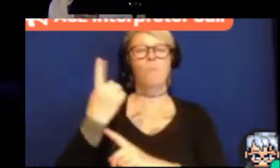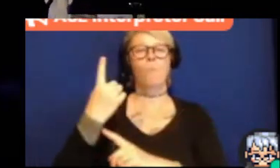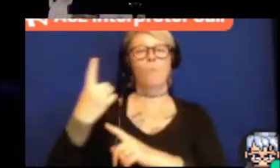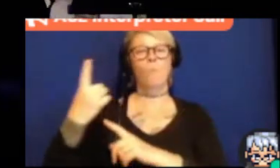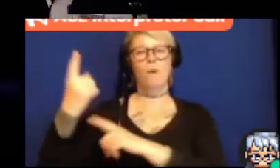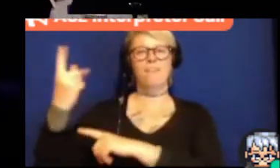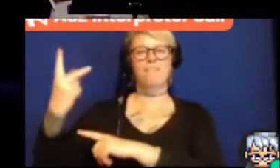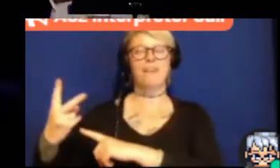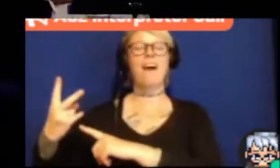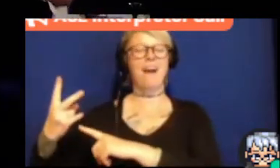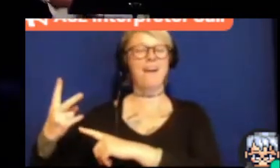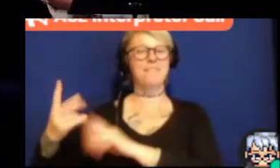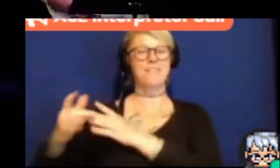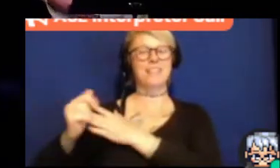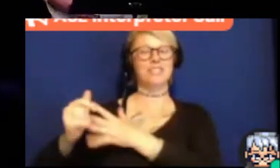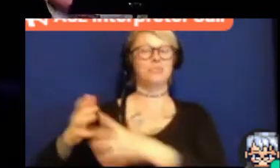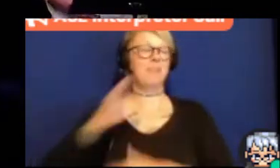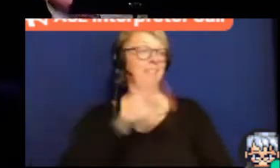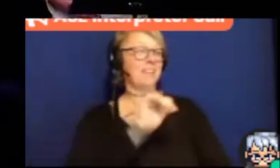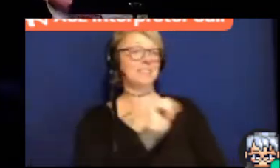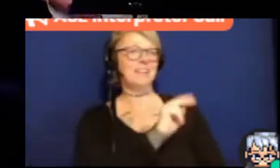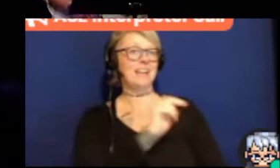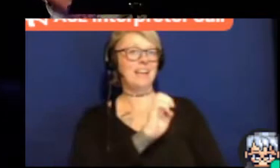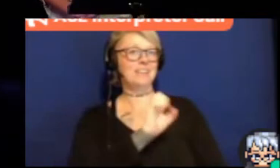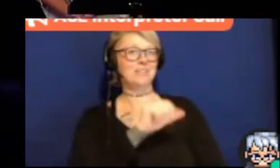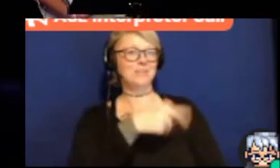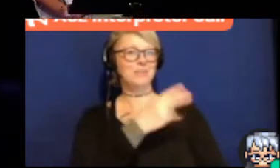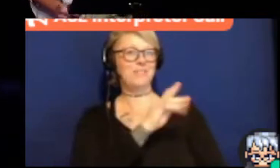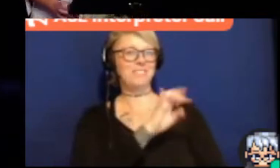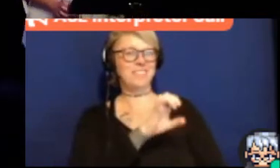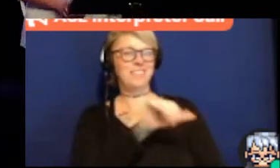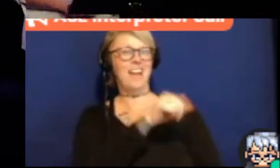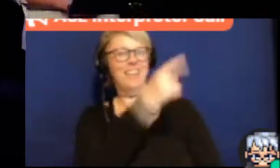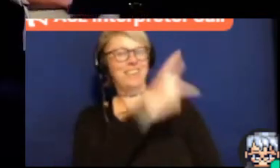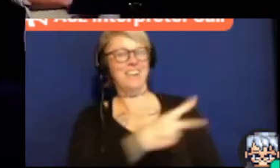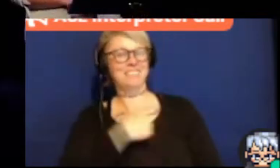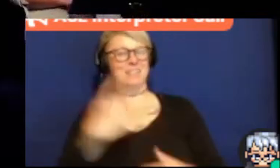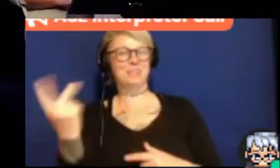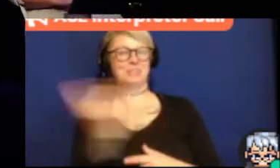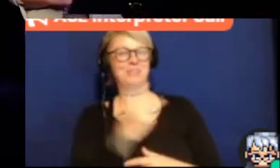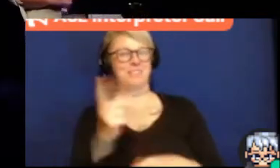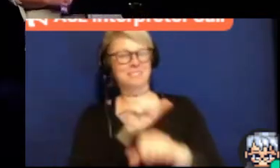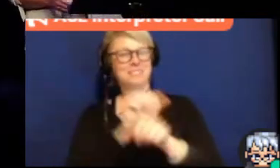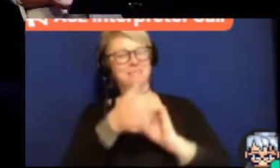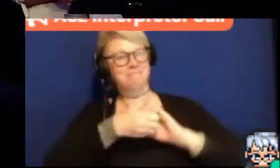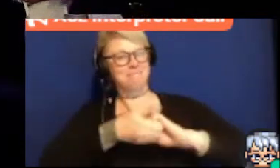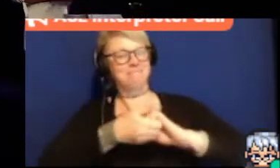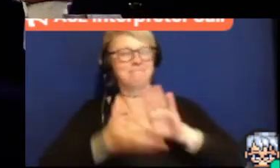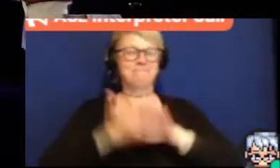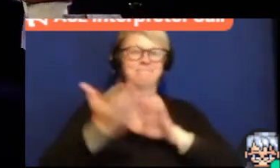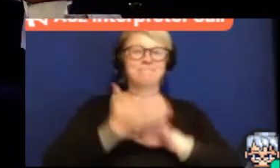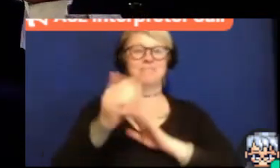Anne-Sophie Grenier, our managing director, the other half.